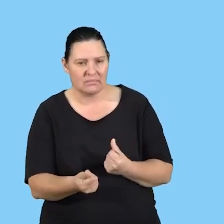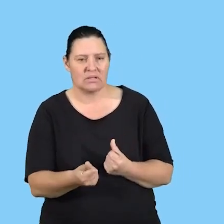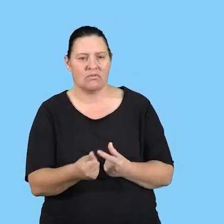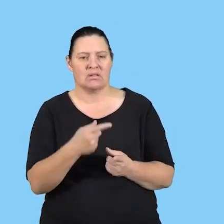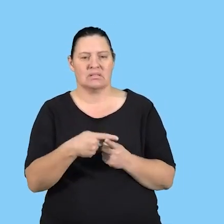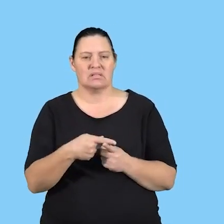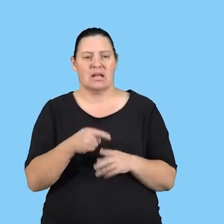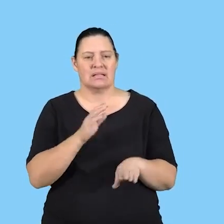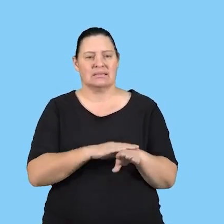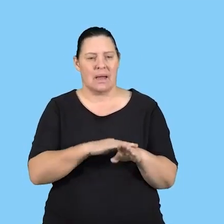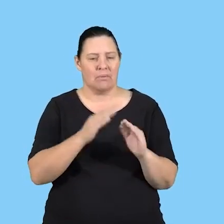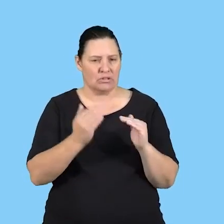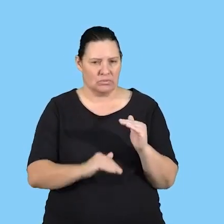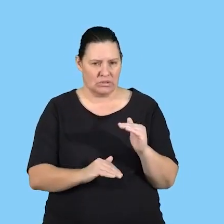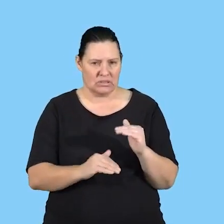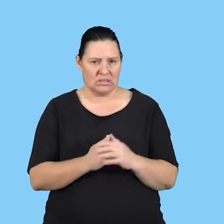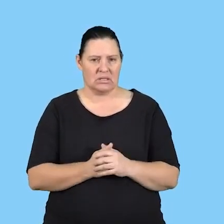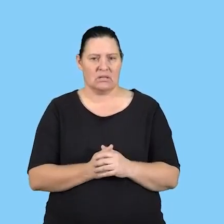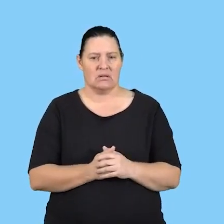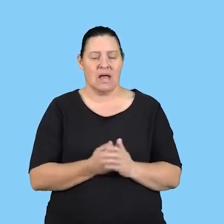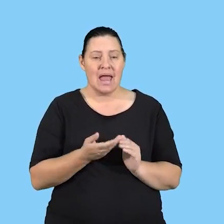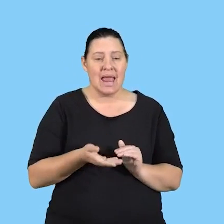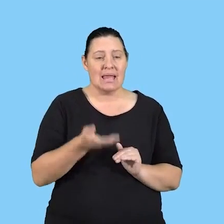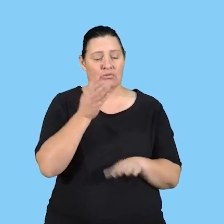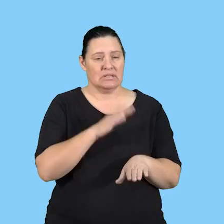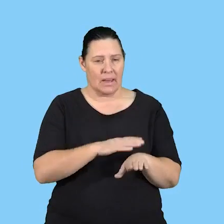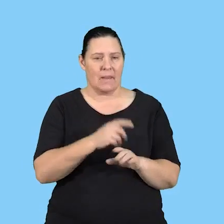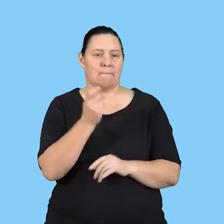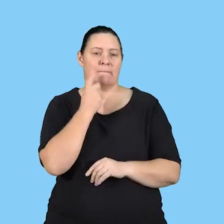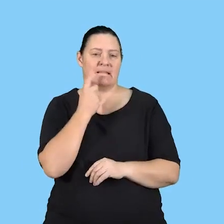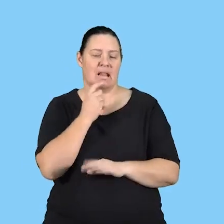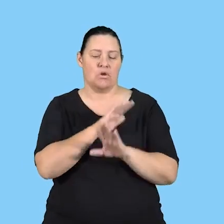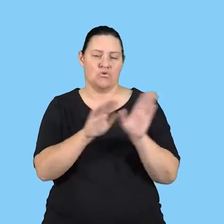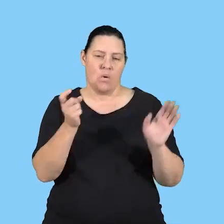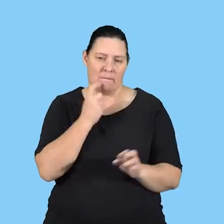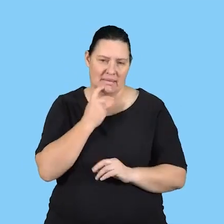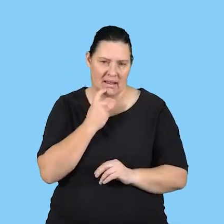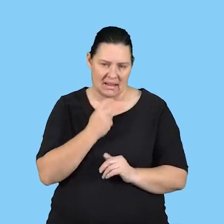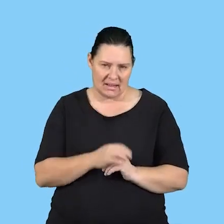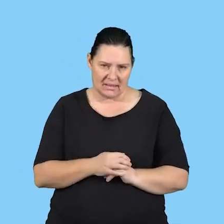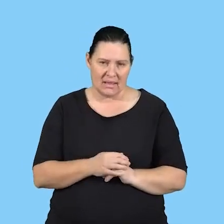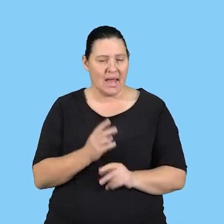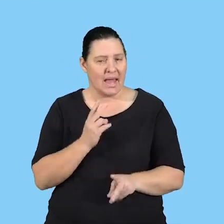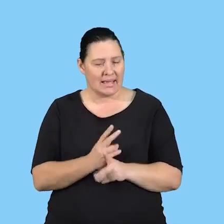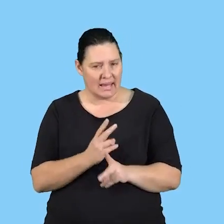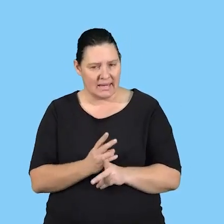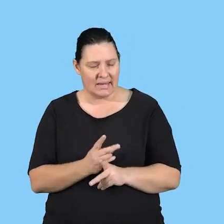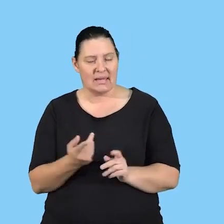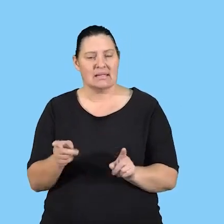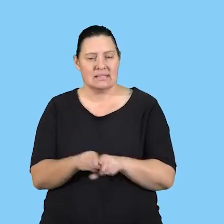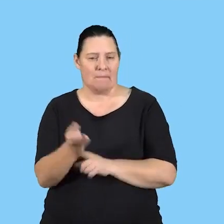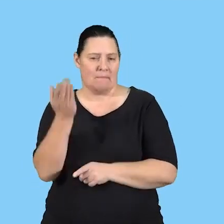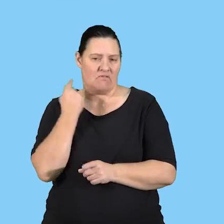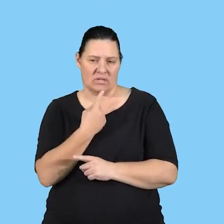time reduced. The increased time is with metals and non-metals. Again, as I